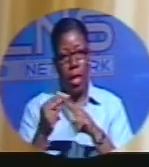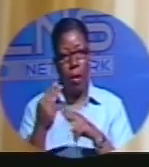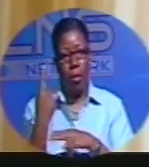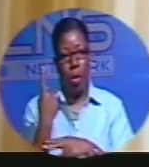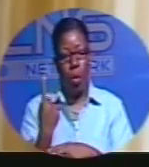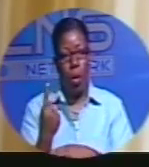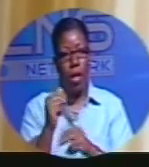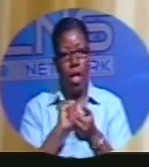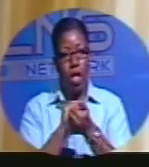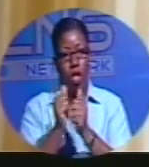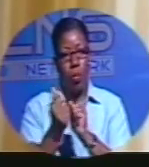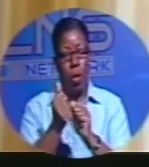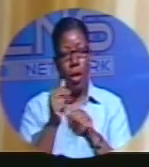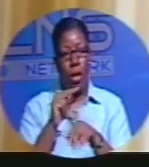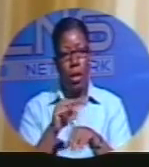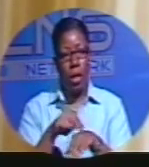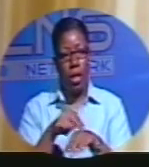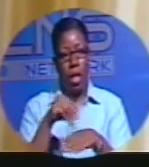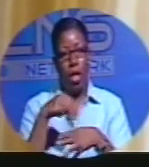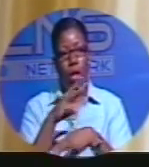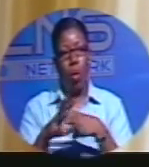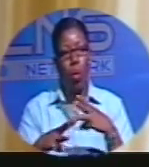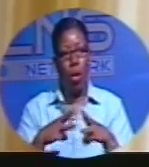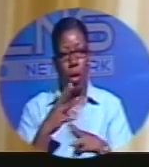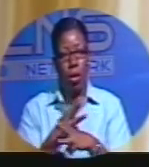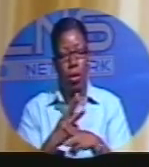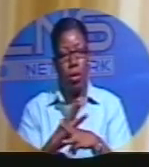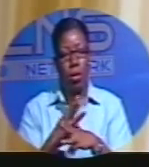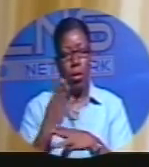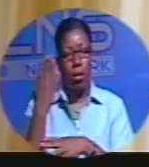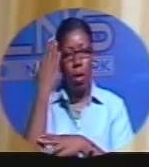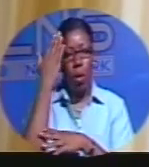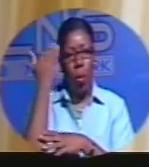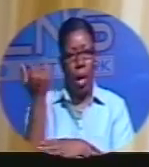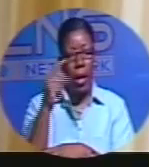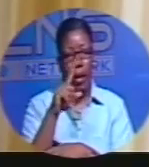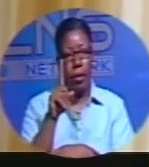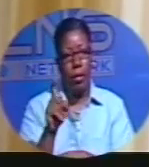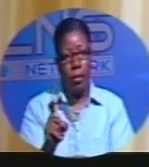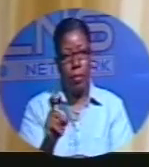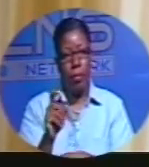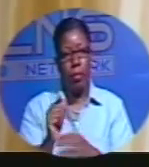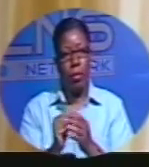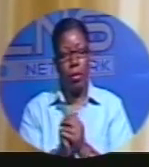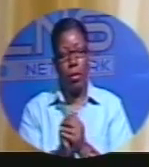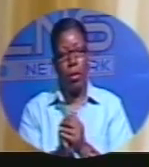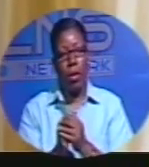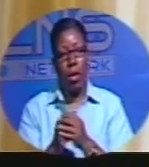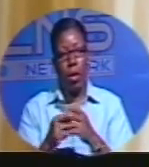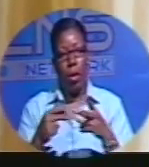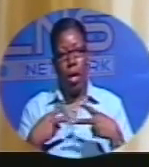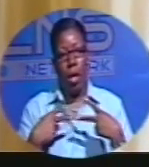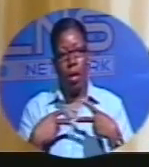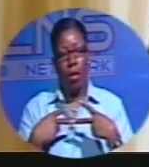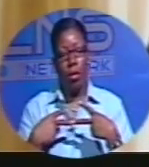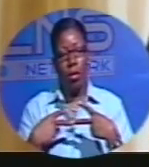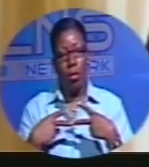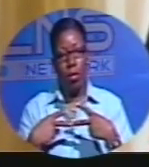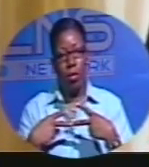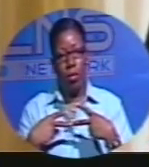one sports nation in the world. Why? We punch way above our weight